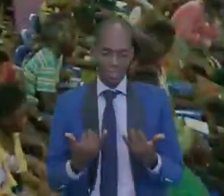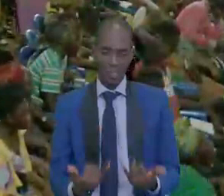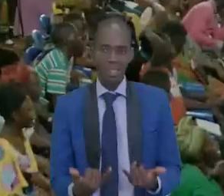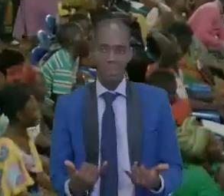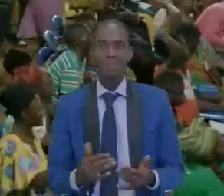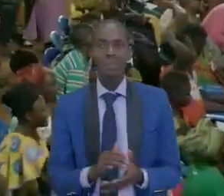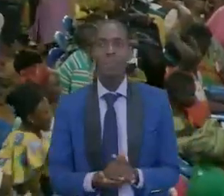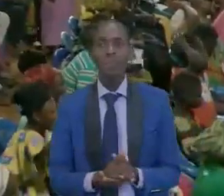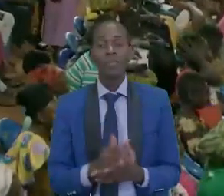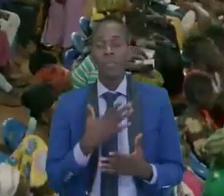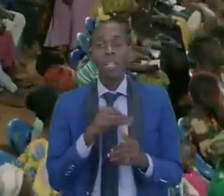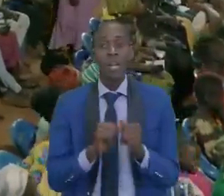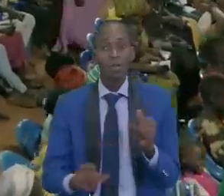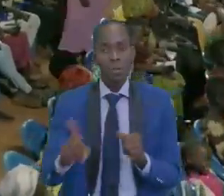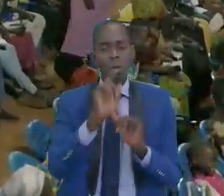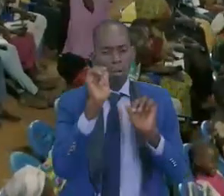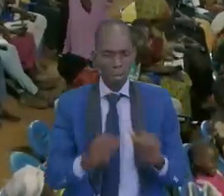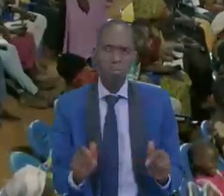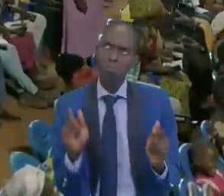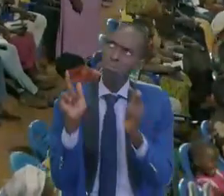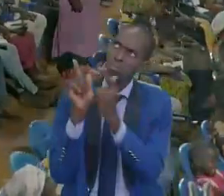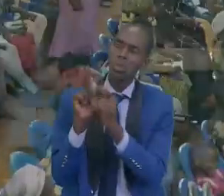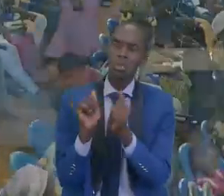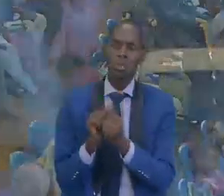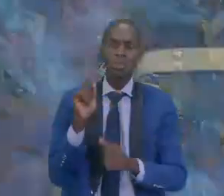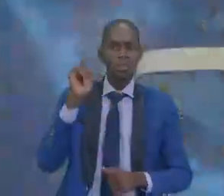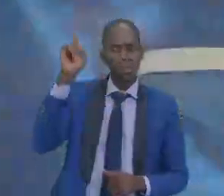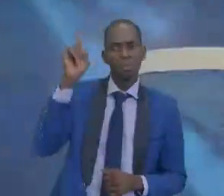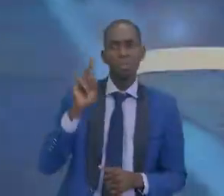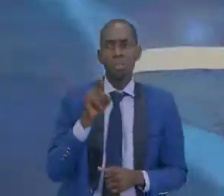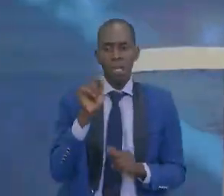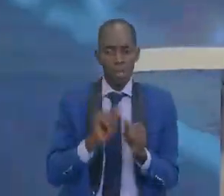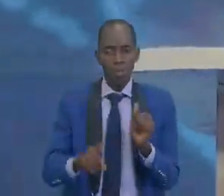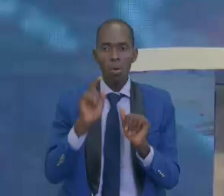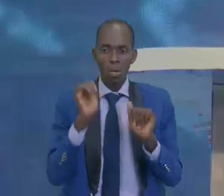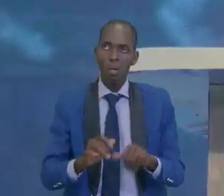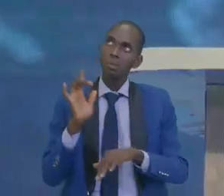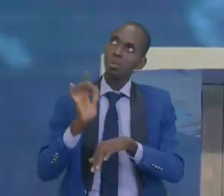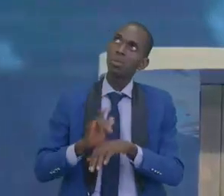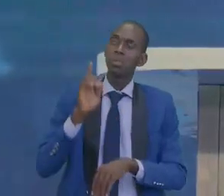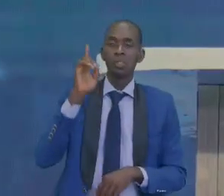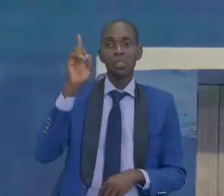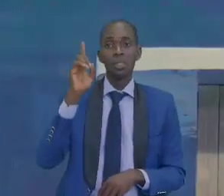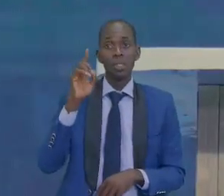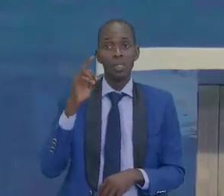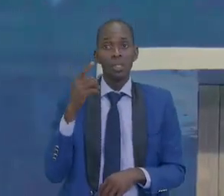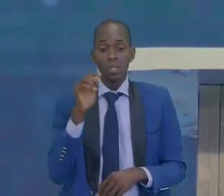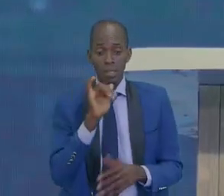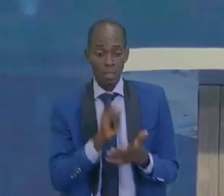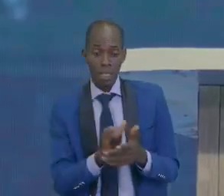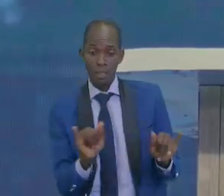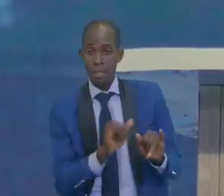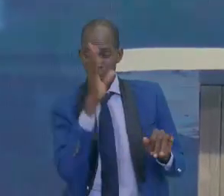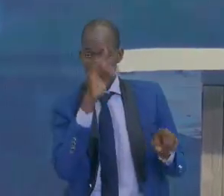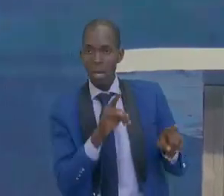And everybody can come to him. And everybody can touch him. The man heard